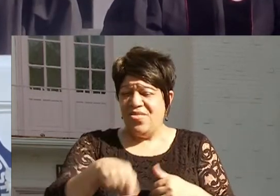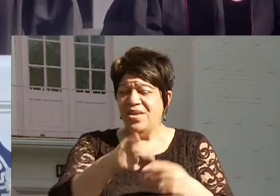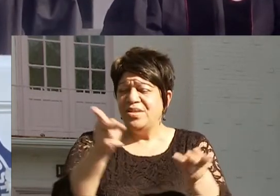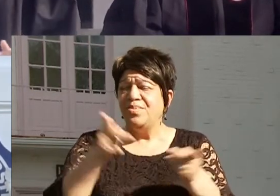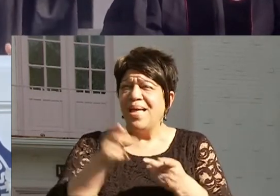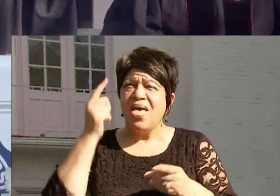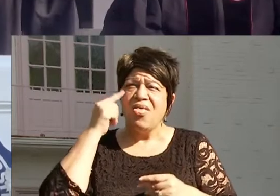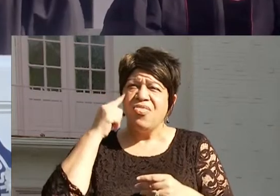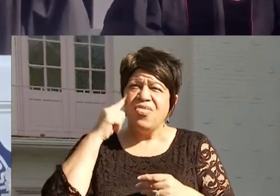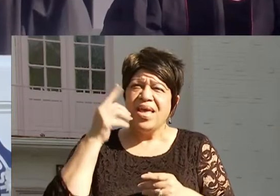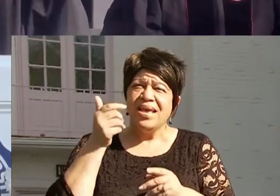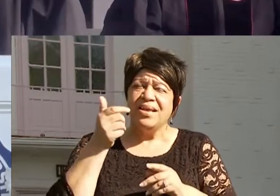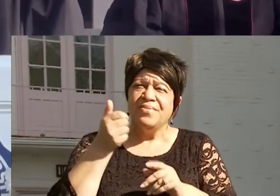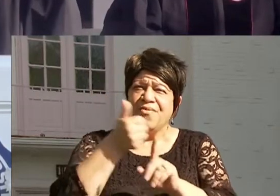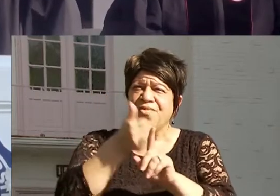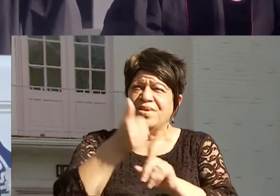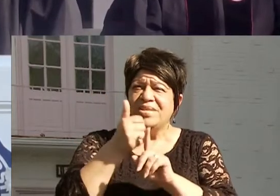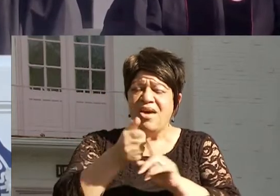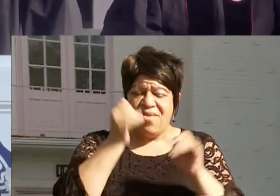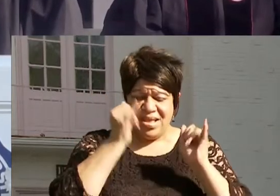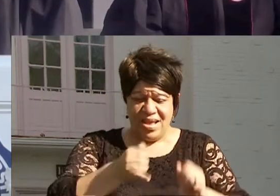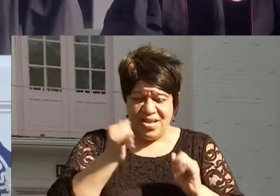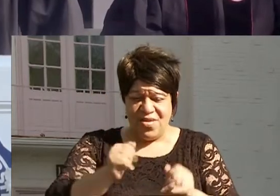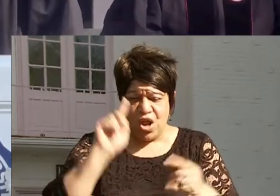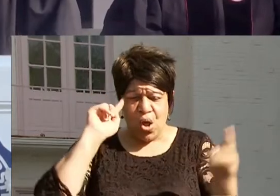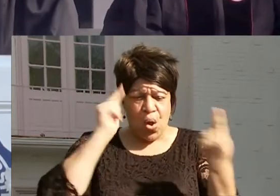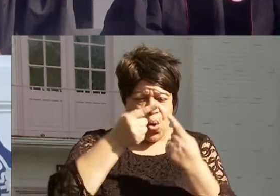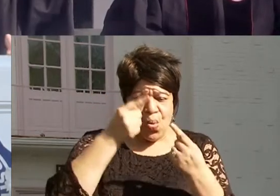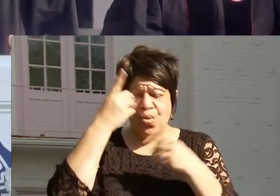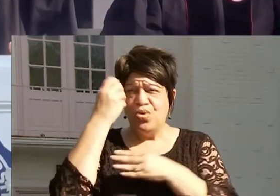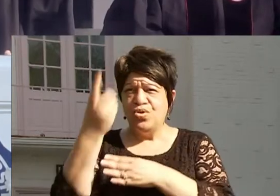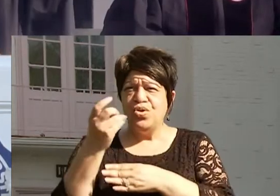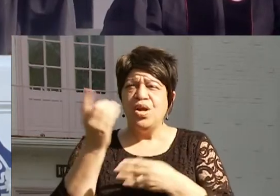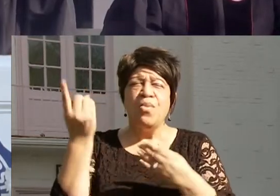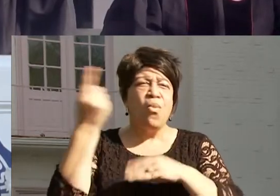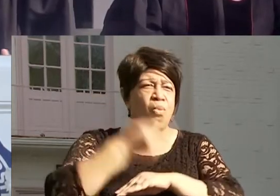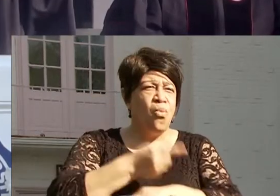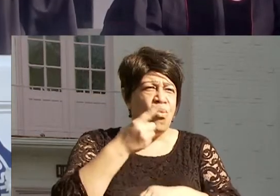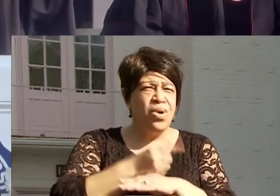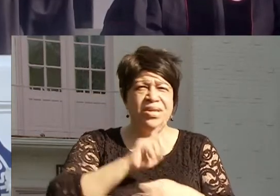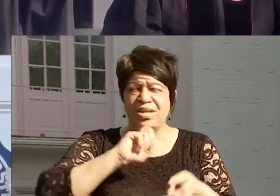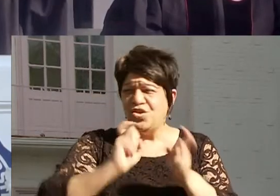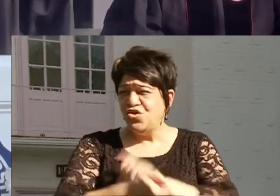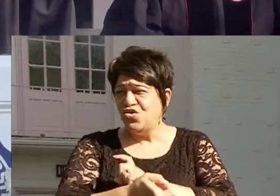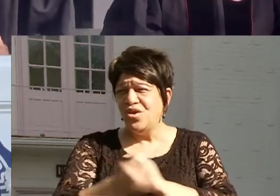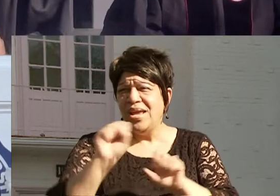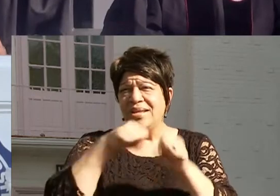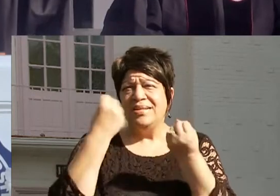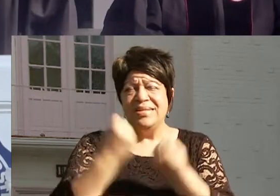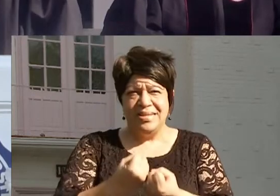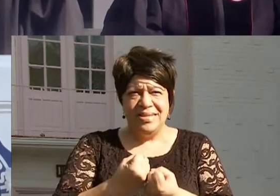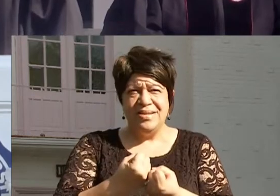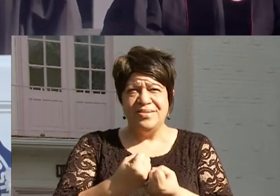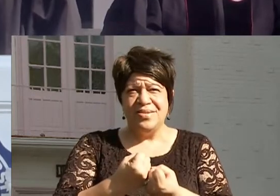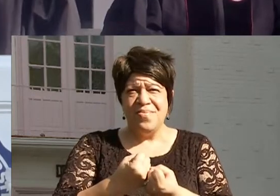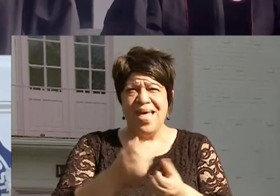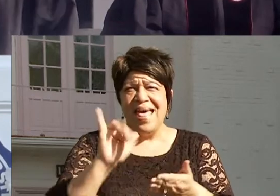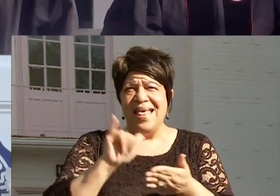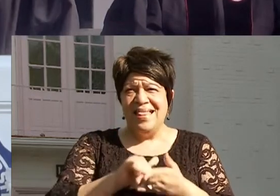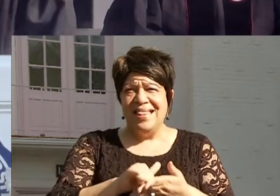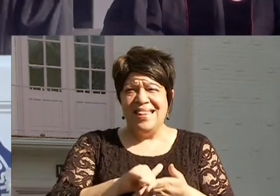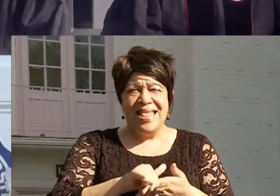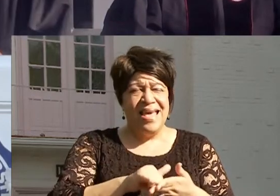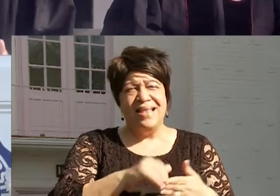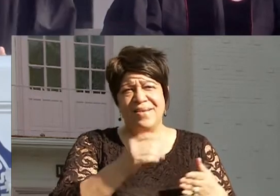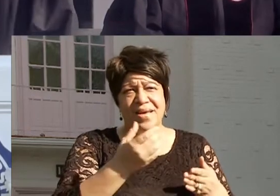yourself as an individual whose goals and dreams will one day eradicate the system mentality that has plagued those that has come